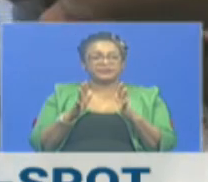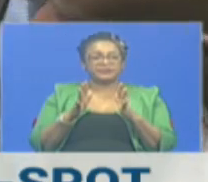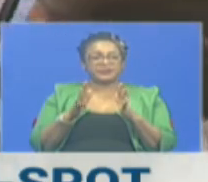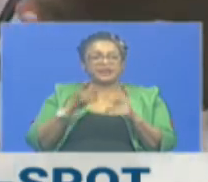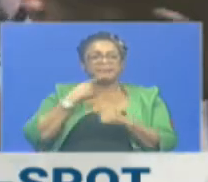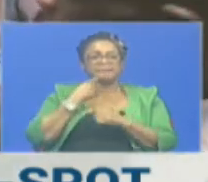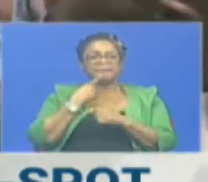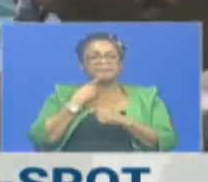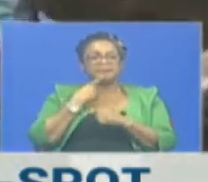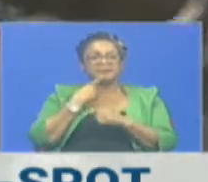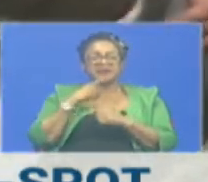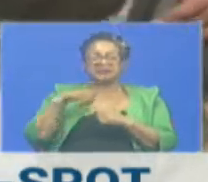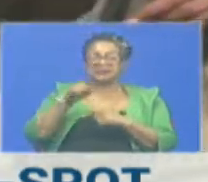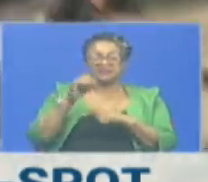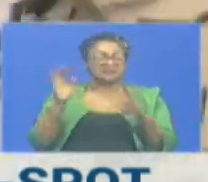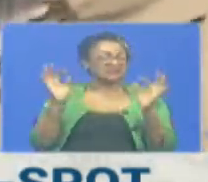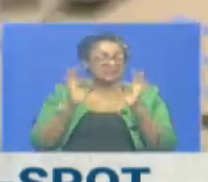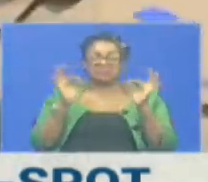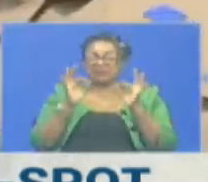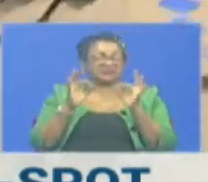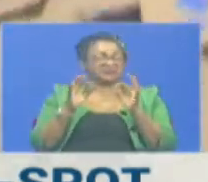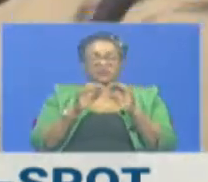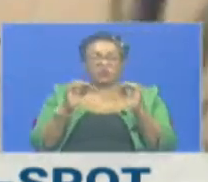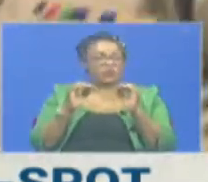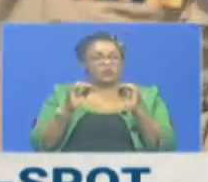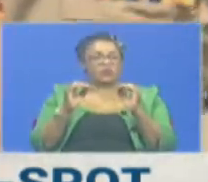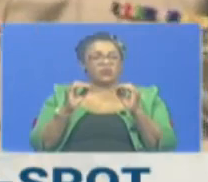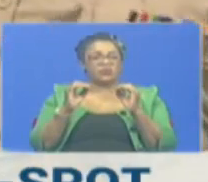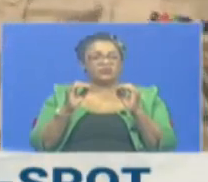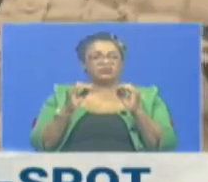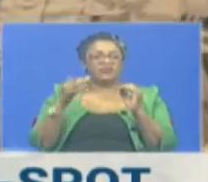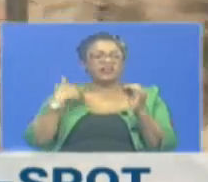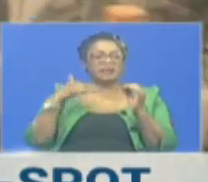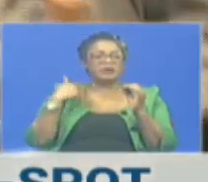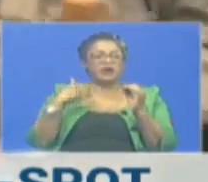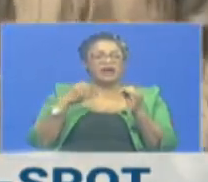he is not surprised by the rising cases of criminal